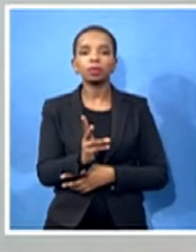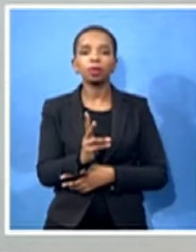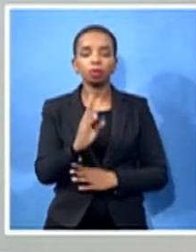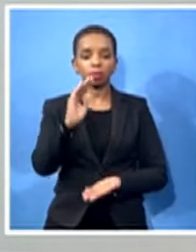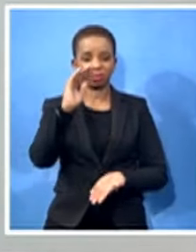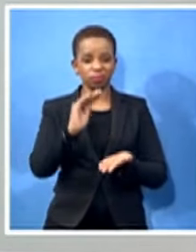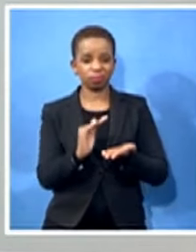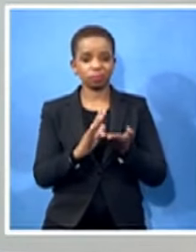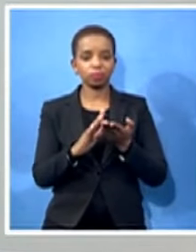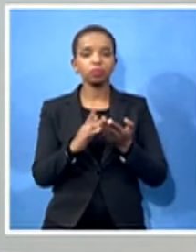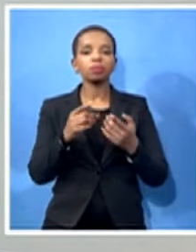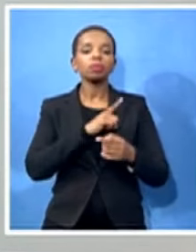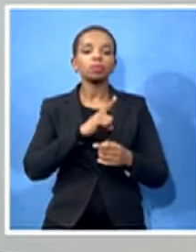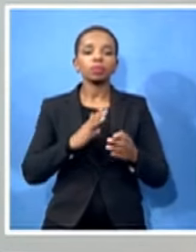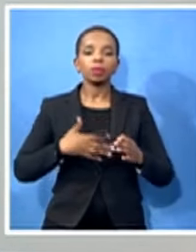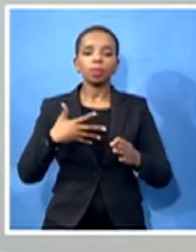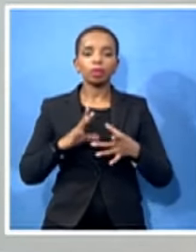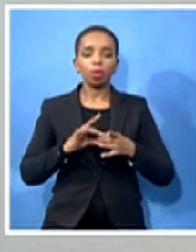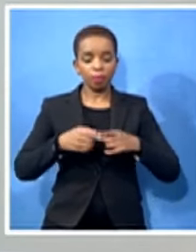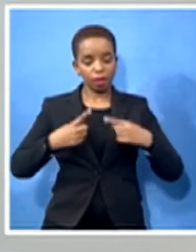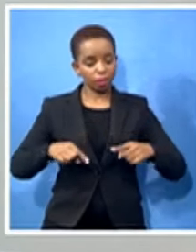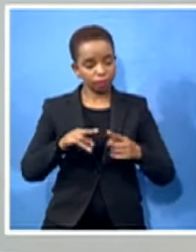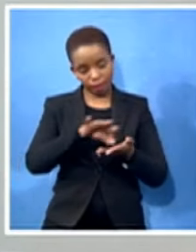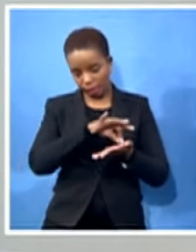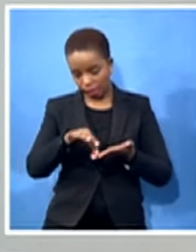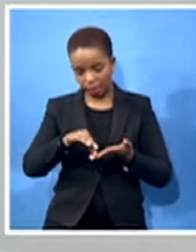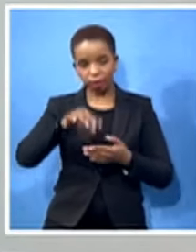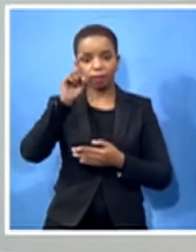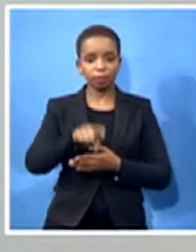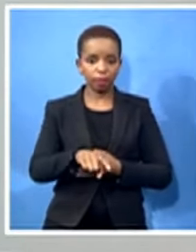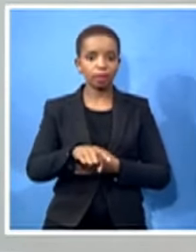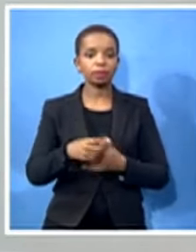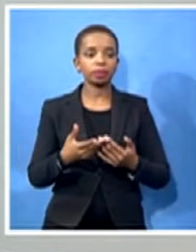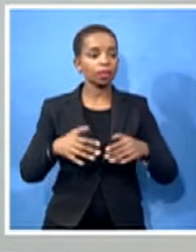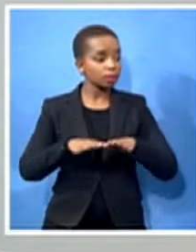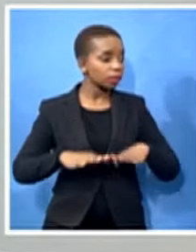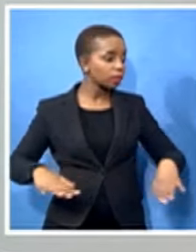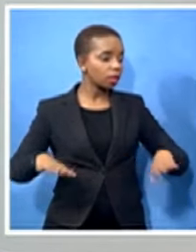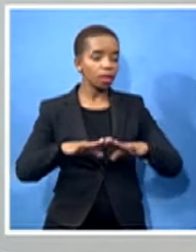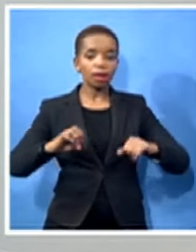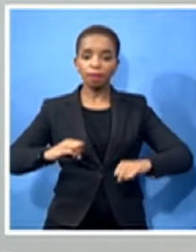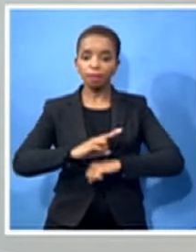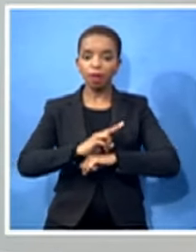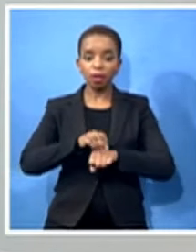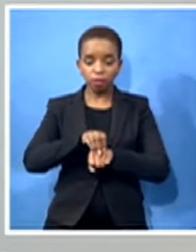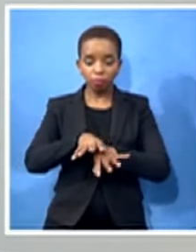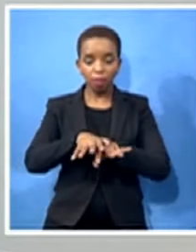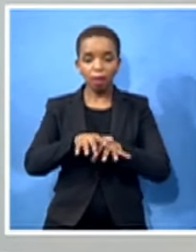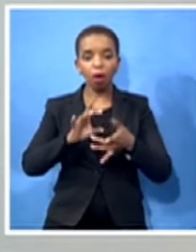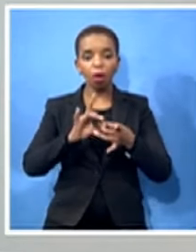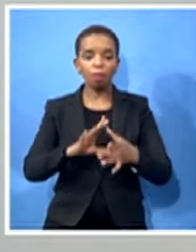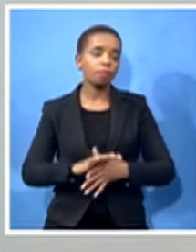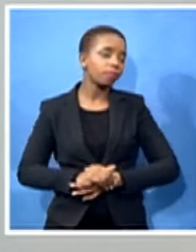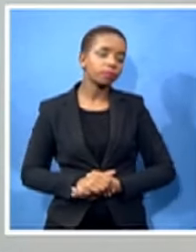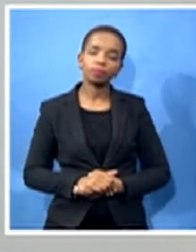our homes germ and virus free. I think there's two parts to it. I think the first part, if I could venture into the